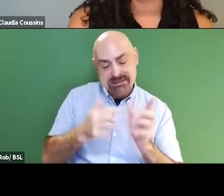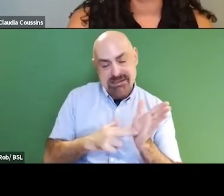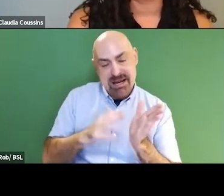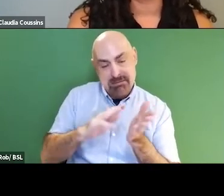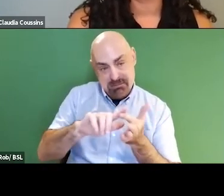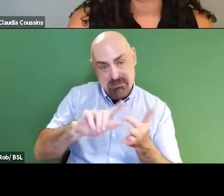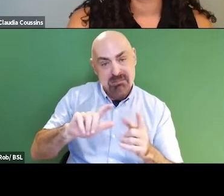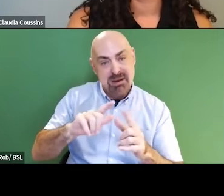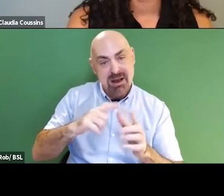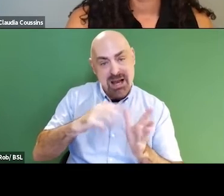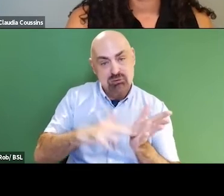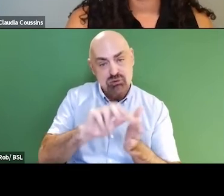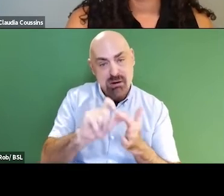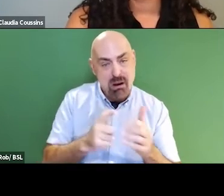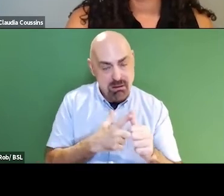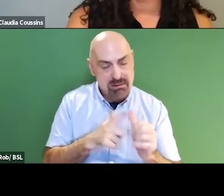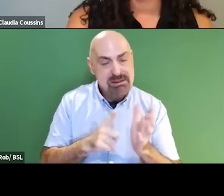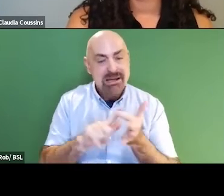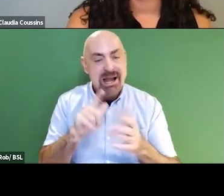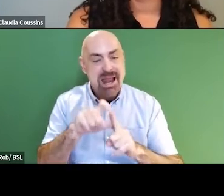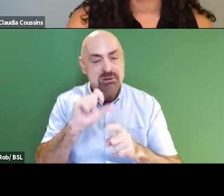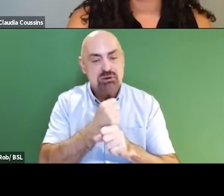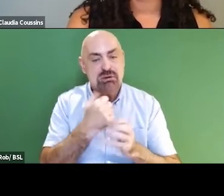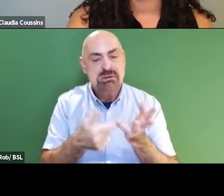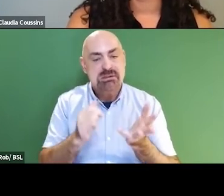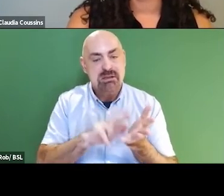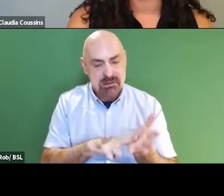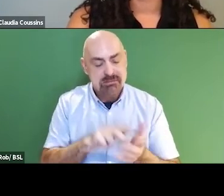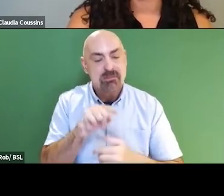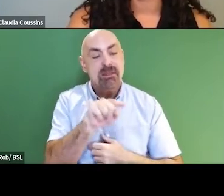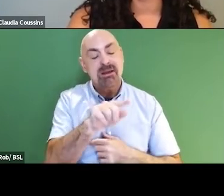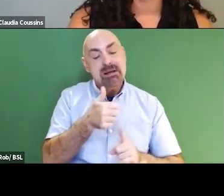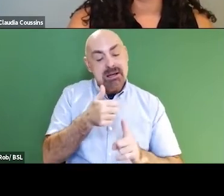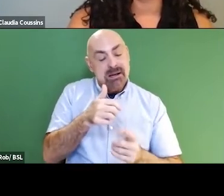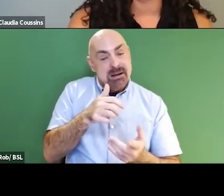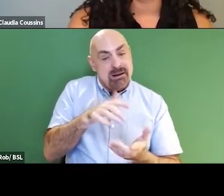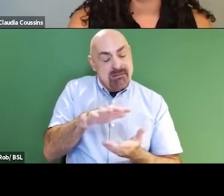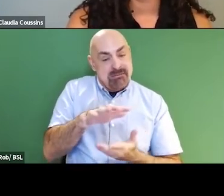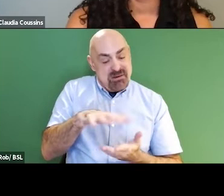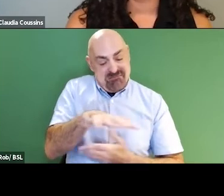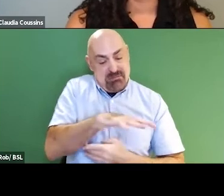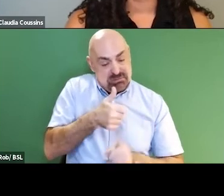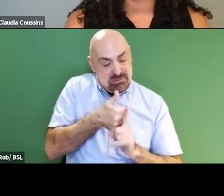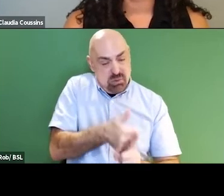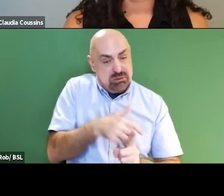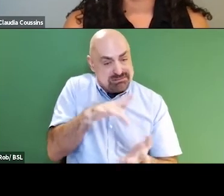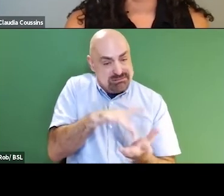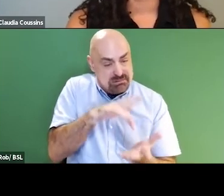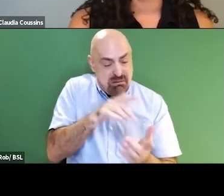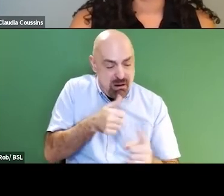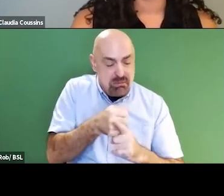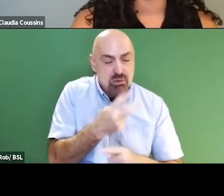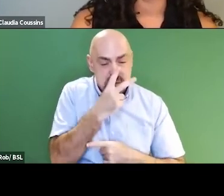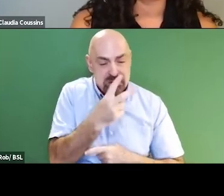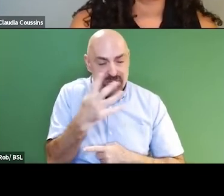speaking later today. Although family hubs are designed to support families from conception to 19 and up to 25 for